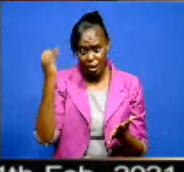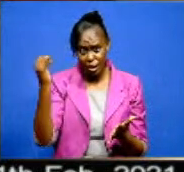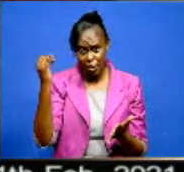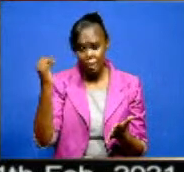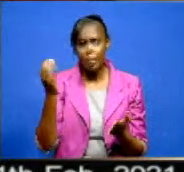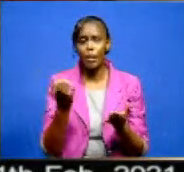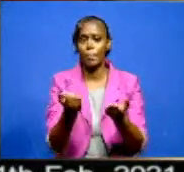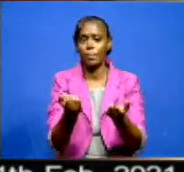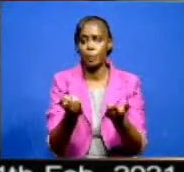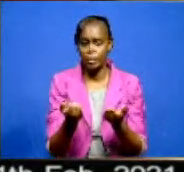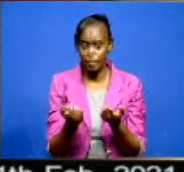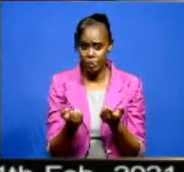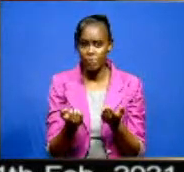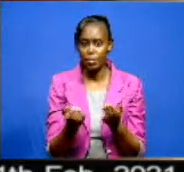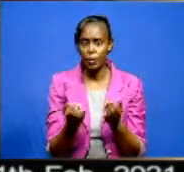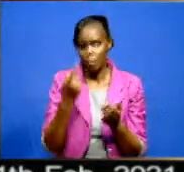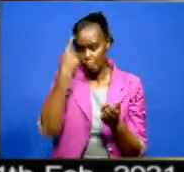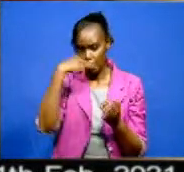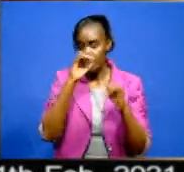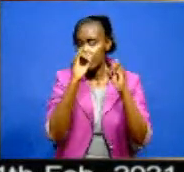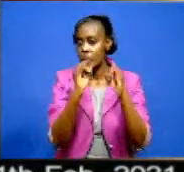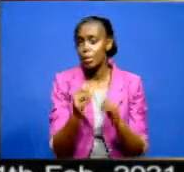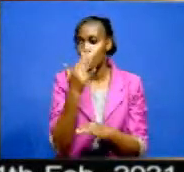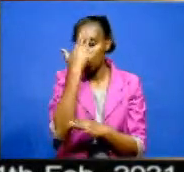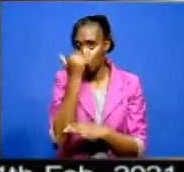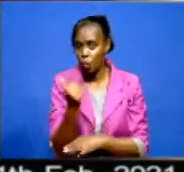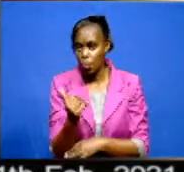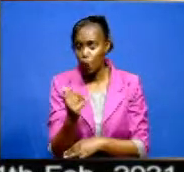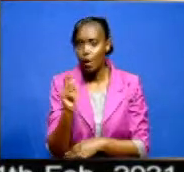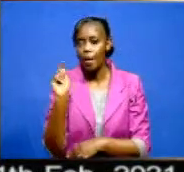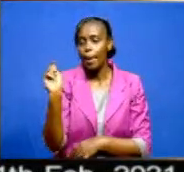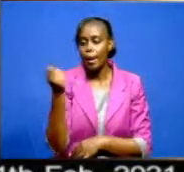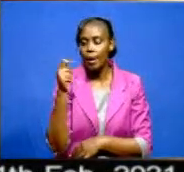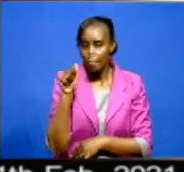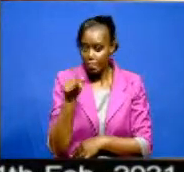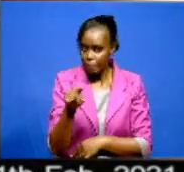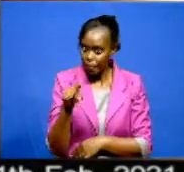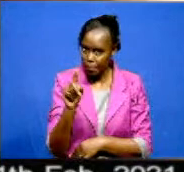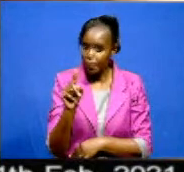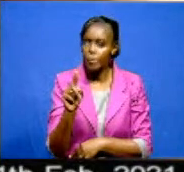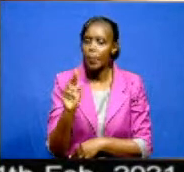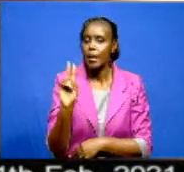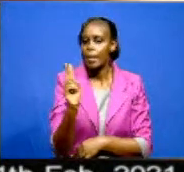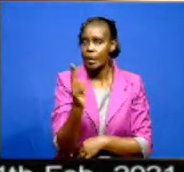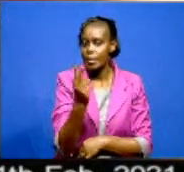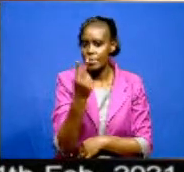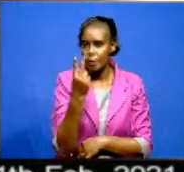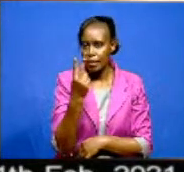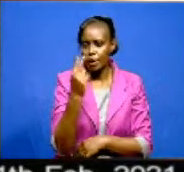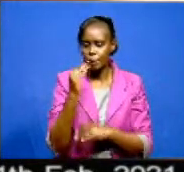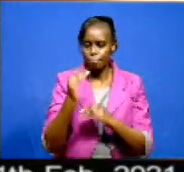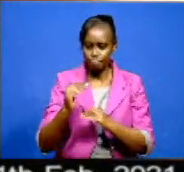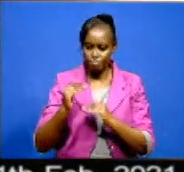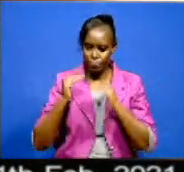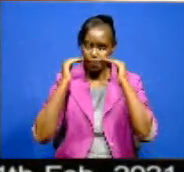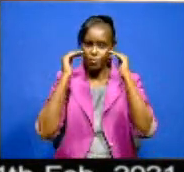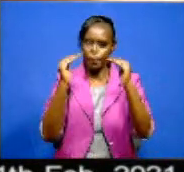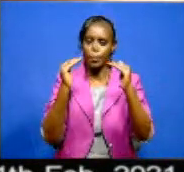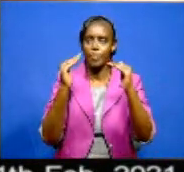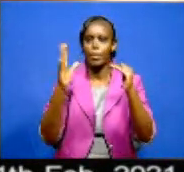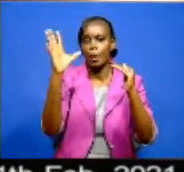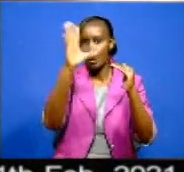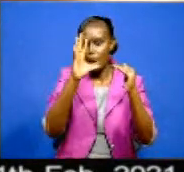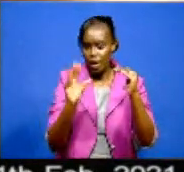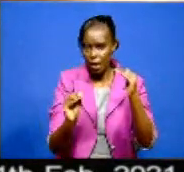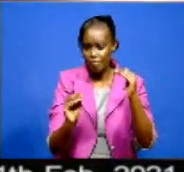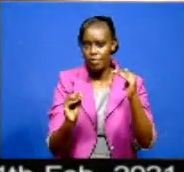need of the new policy is that Kenya prides itself as the second-ranking country in Africa, after